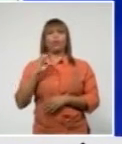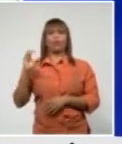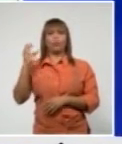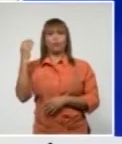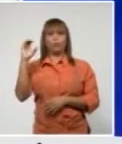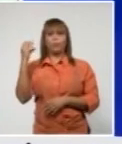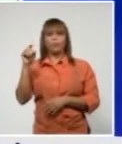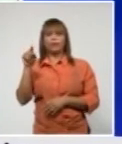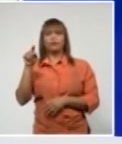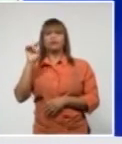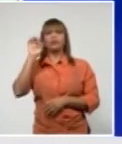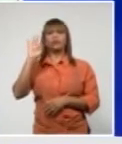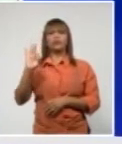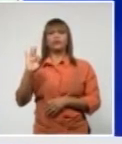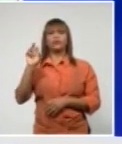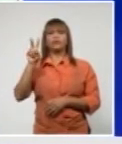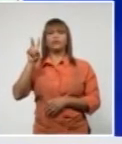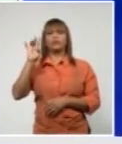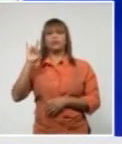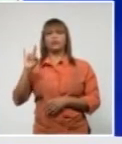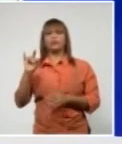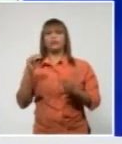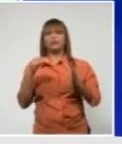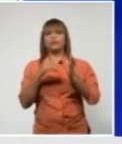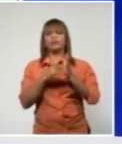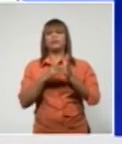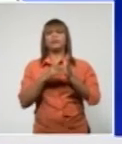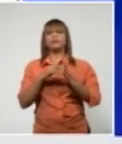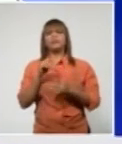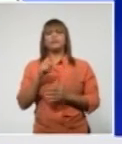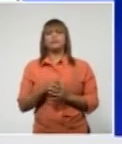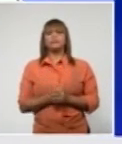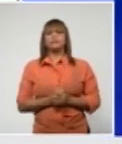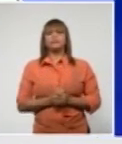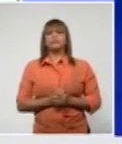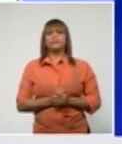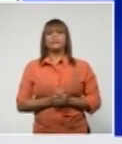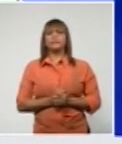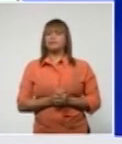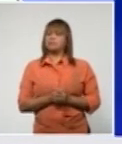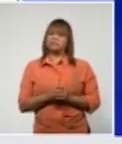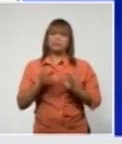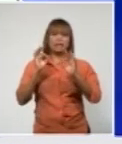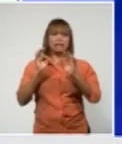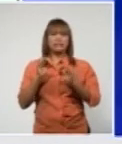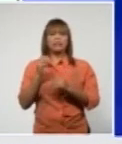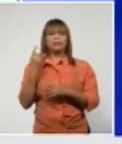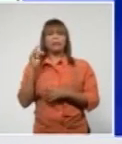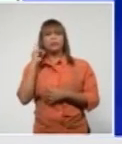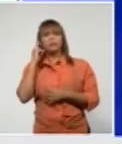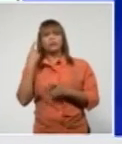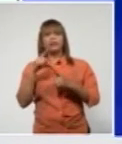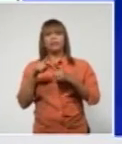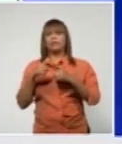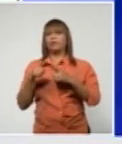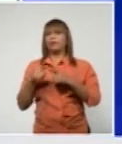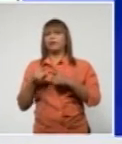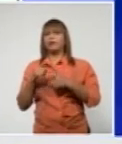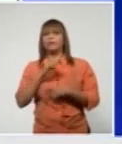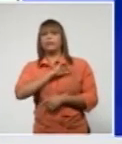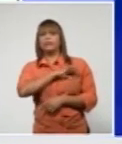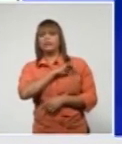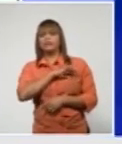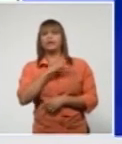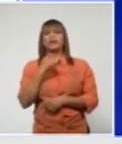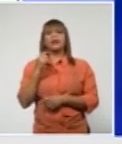Guatemala, and Honduras. These are the countries with the highest number of cases in the region. Meanwhile,